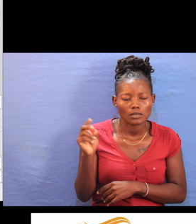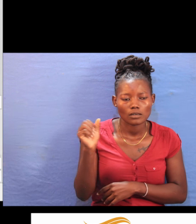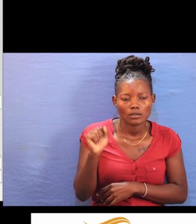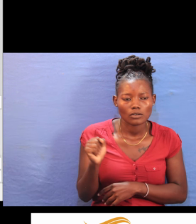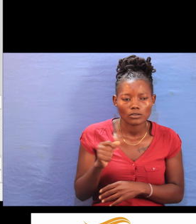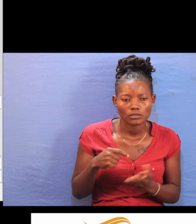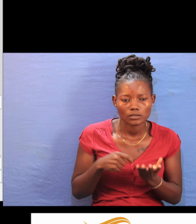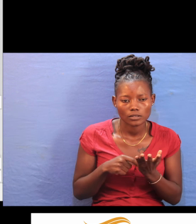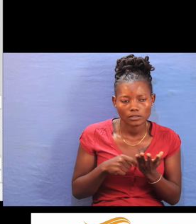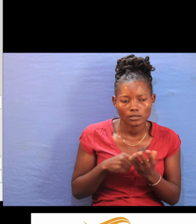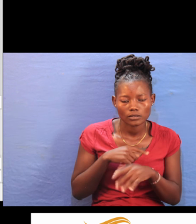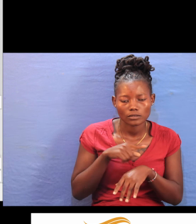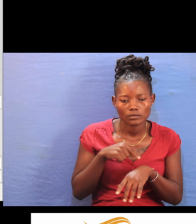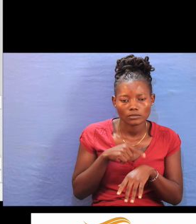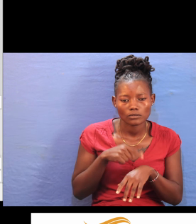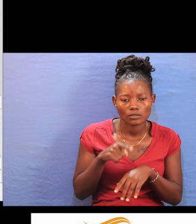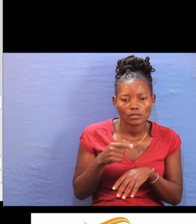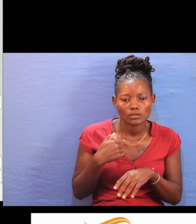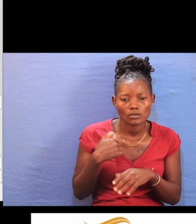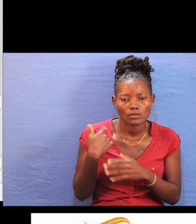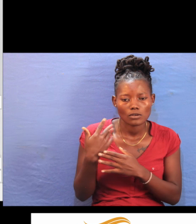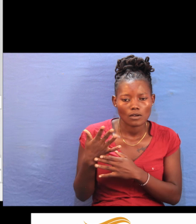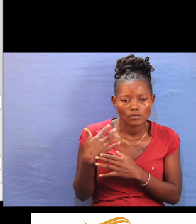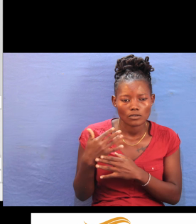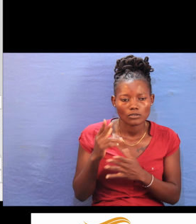these outcome goals.